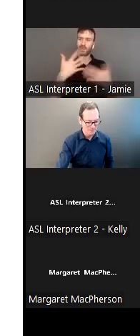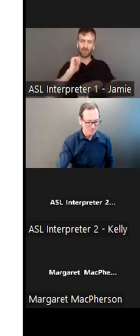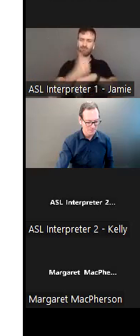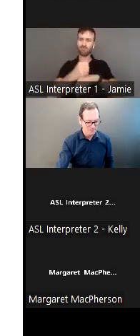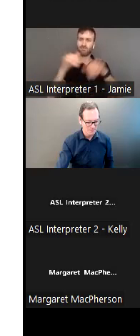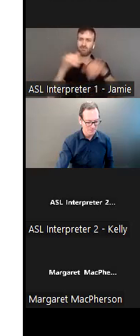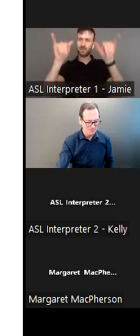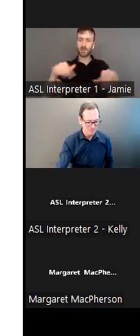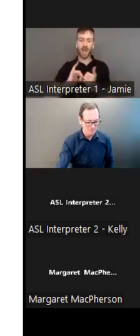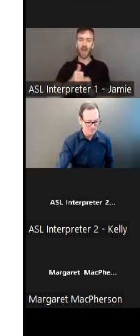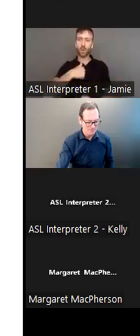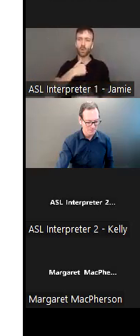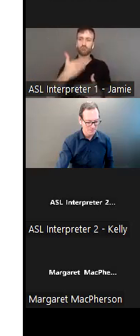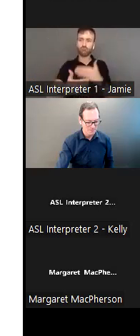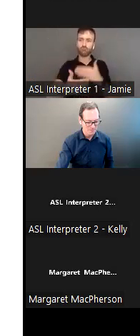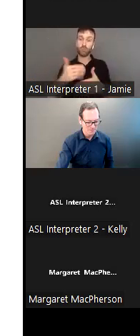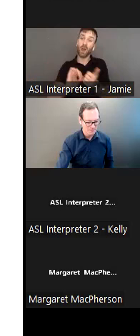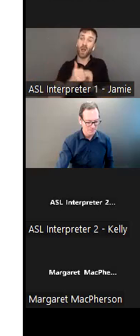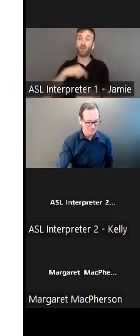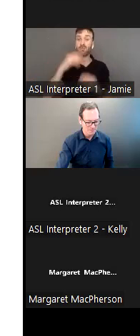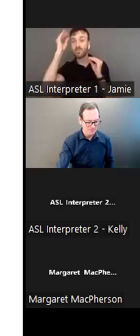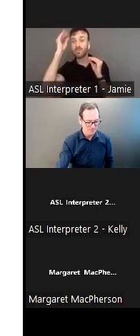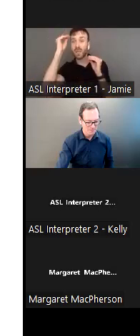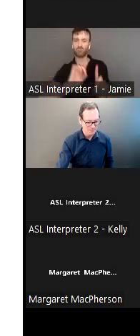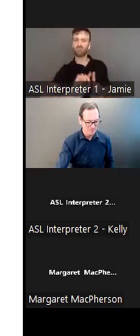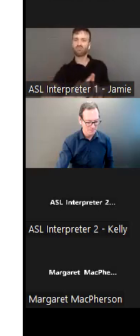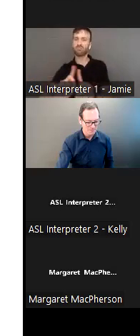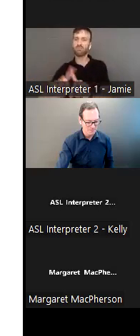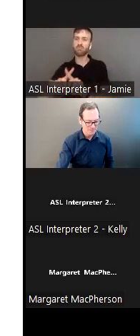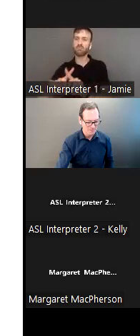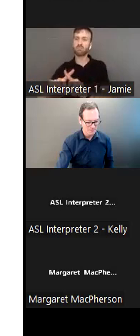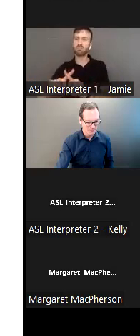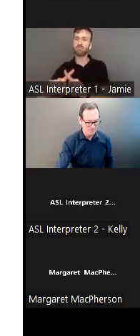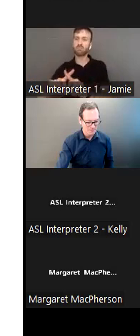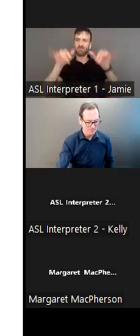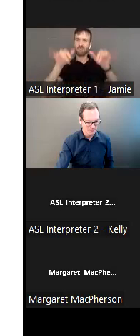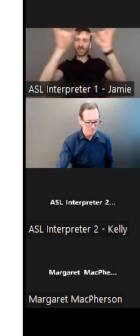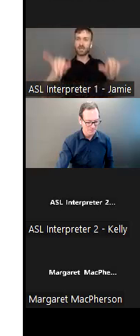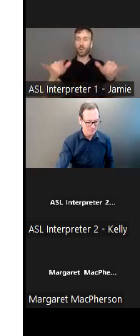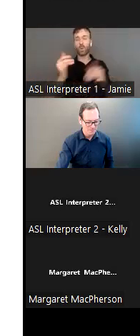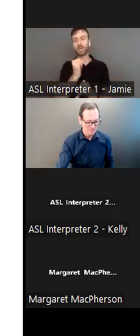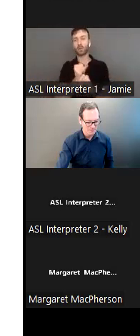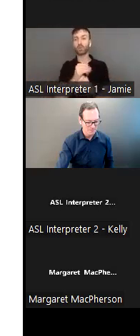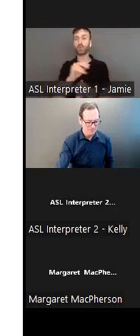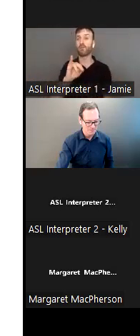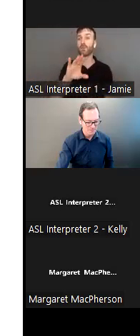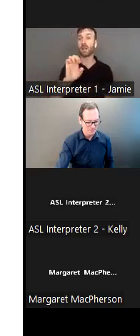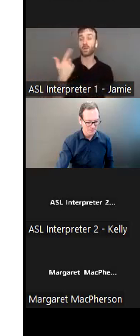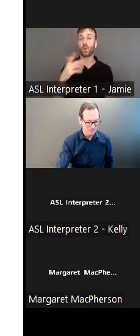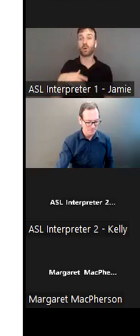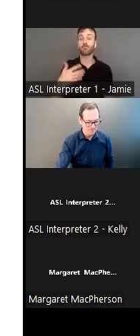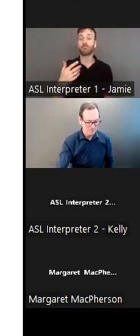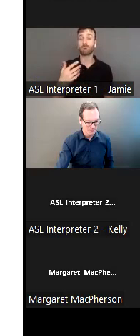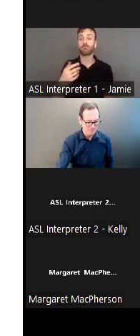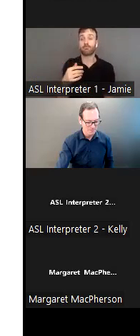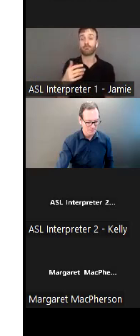the way that we do things or the way that we think about things. So that sort of systemic and institutional violence and implicit bias that we might